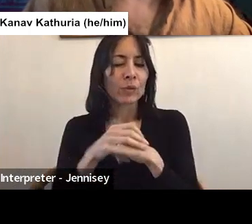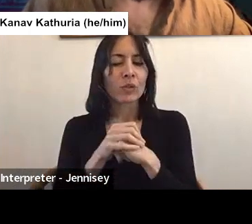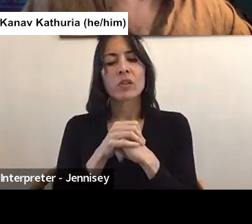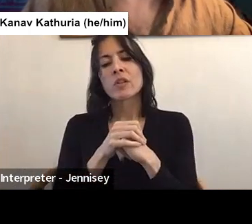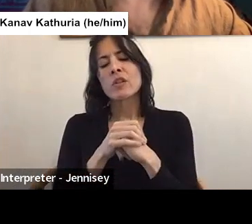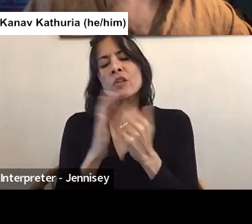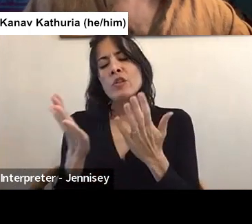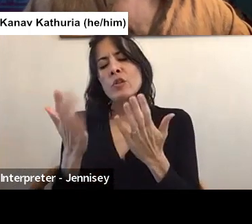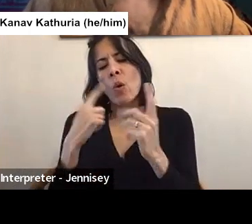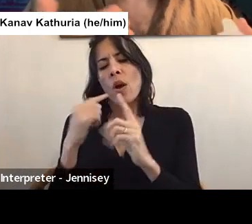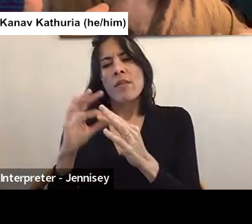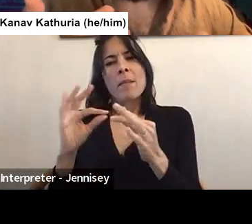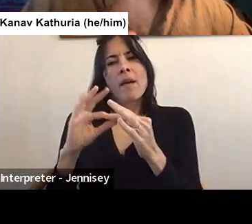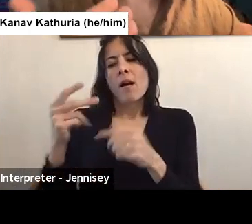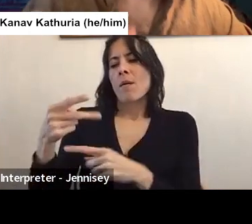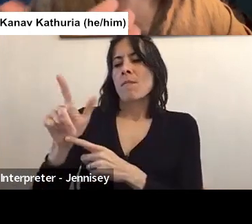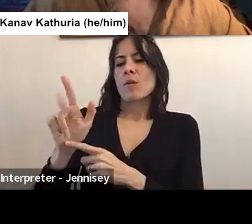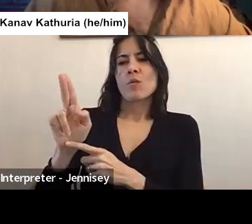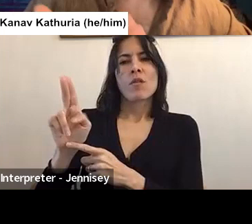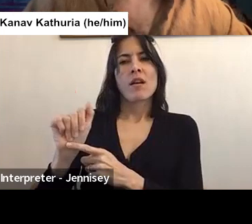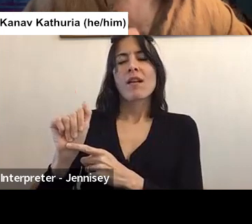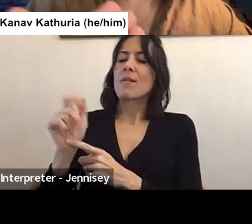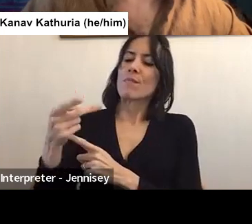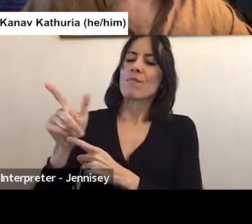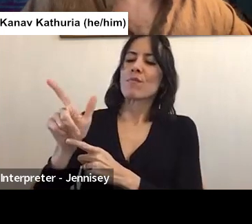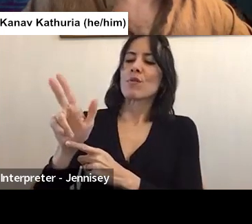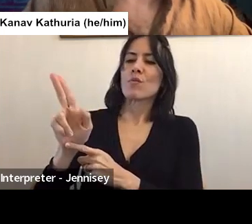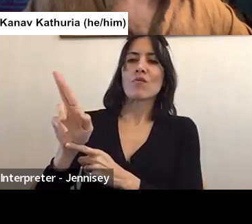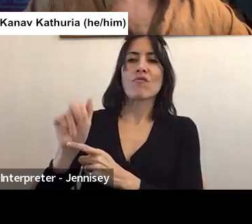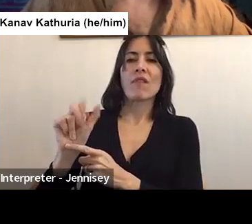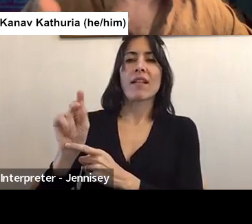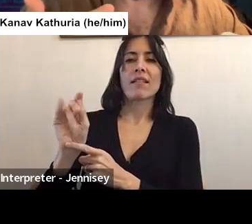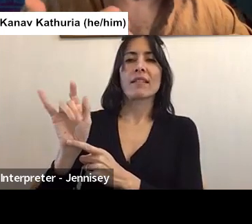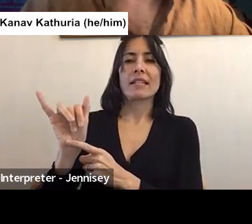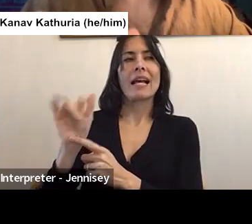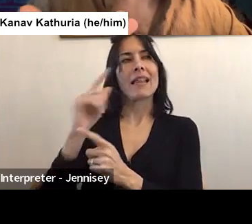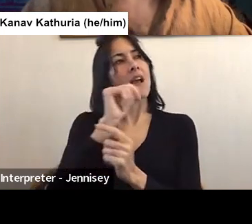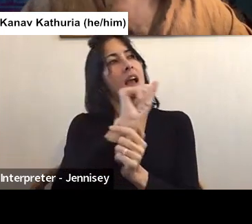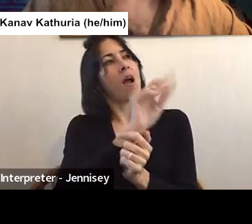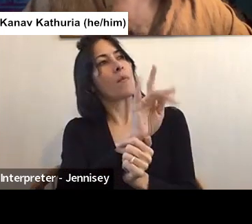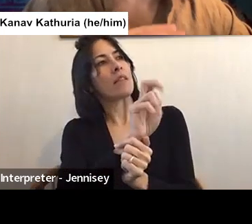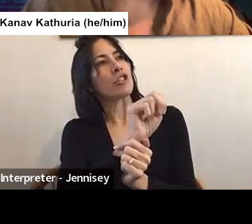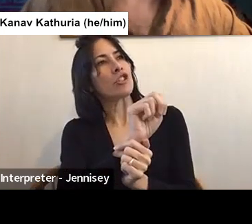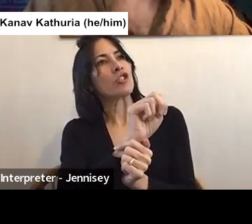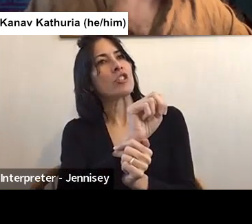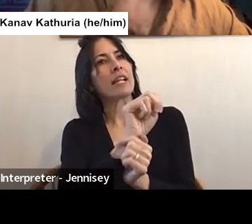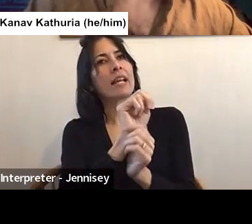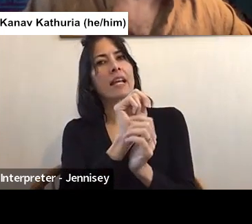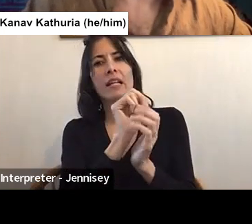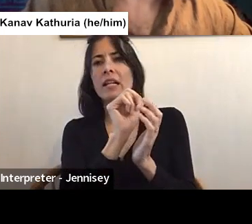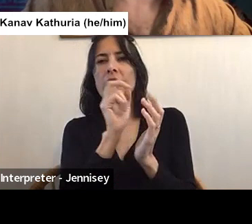of plurality, for me, abolition has to be paired with alternate political visions, right? Ones that are rooted in the abolition of all forms